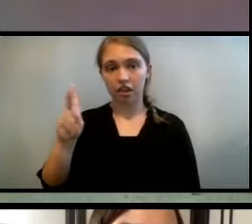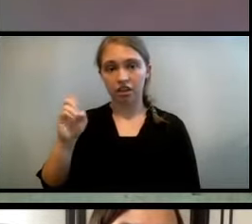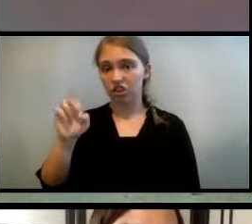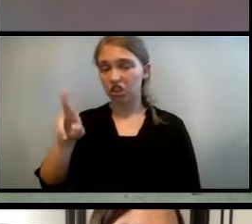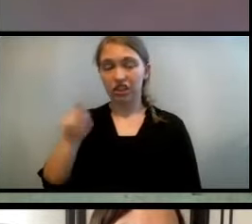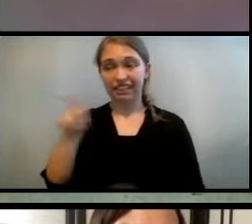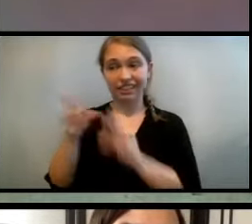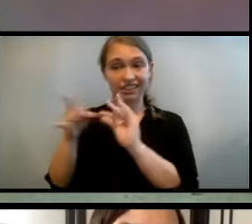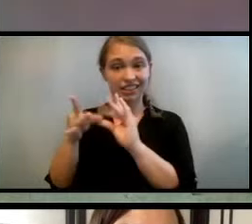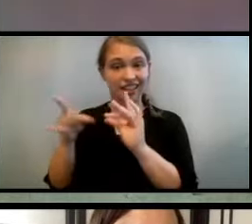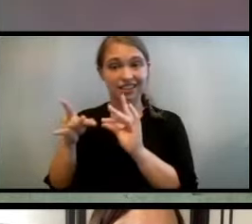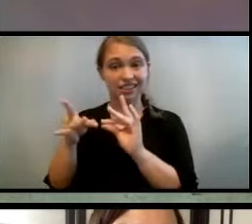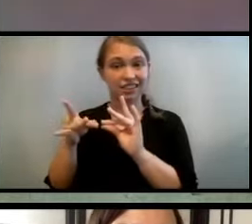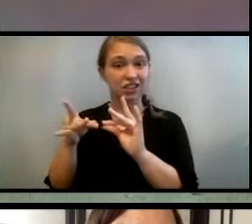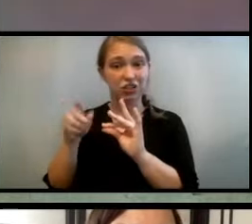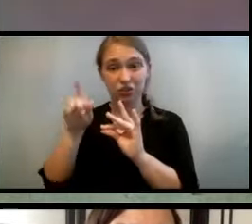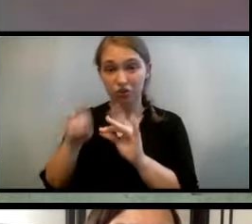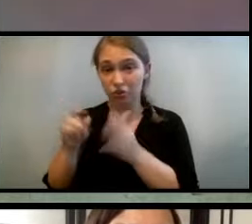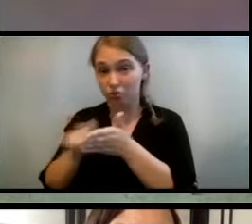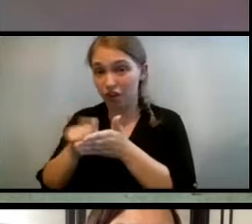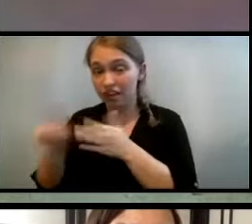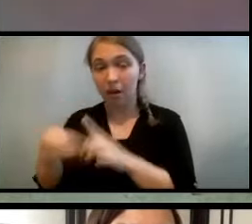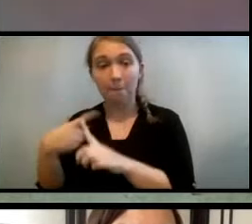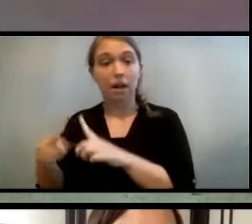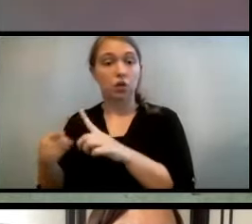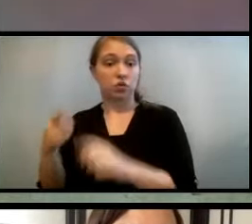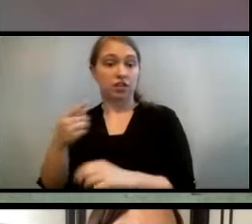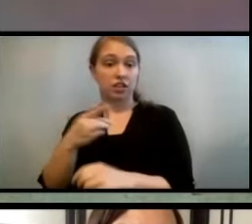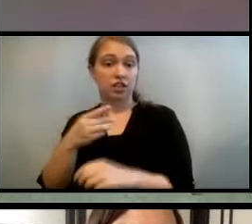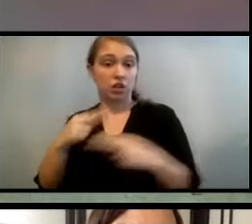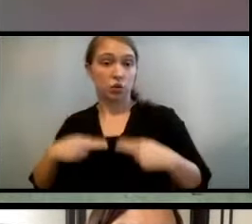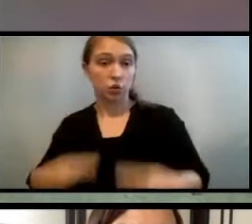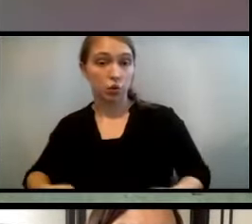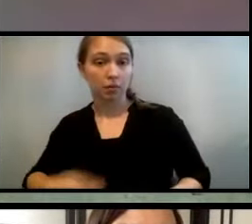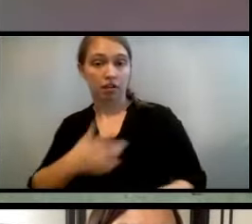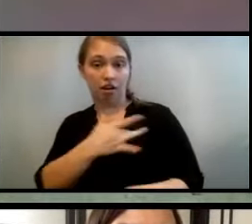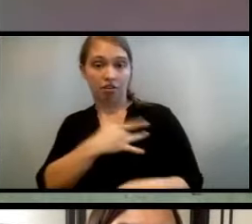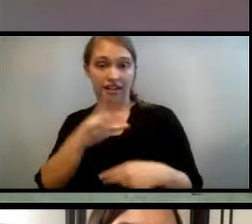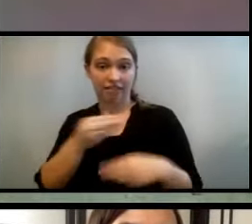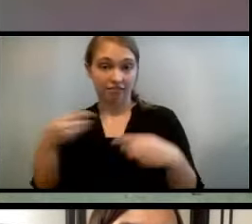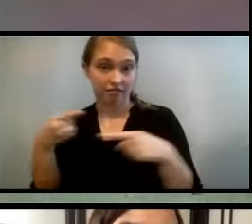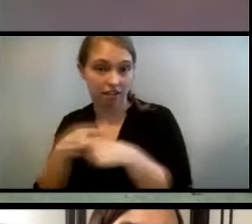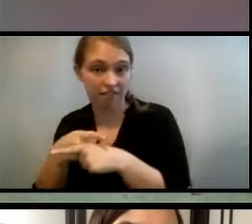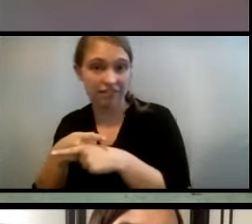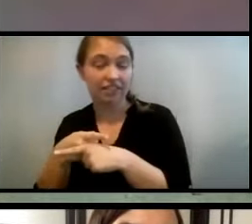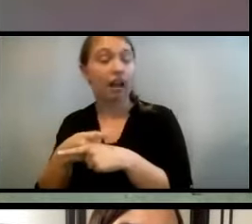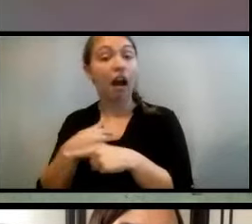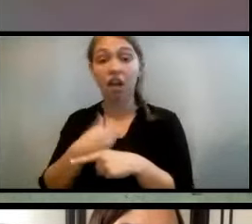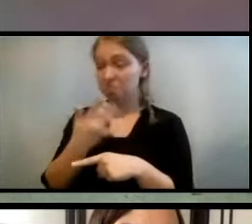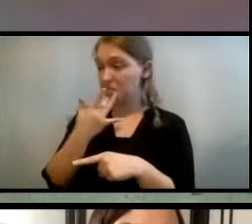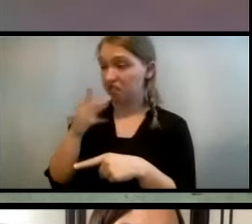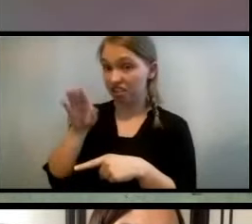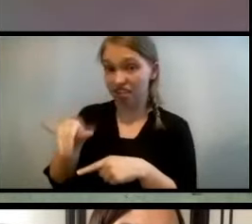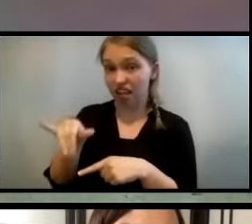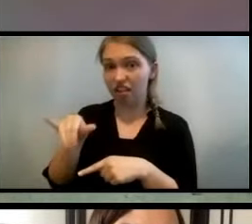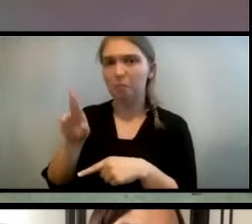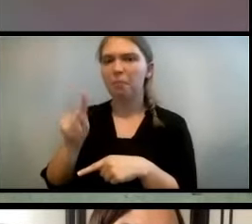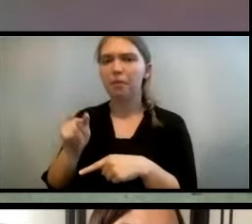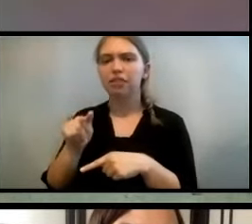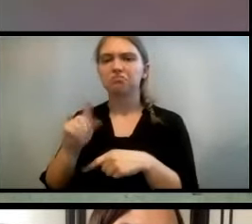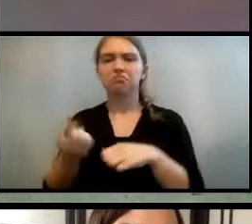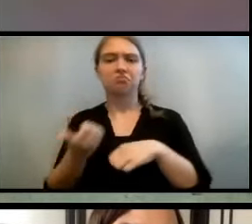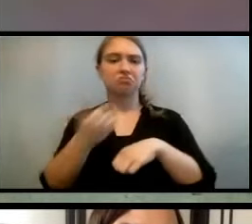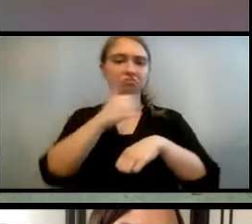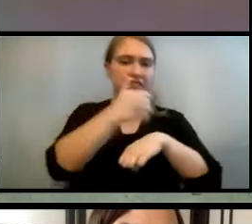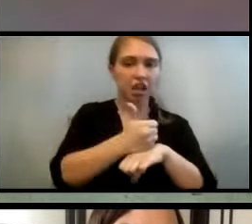conflict with itself. So I wanted that, but set in worlds that don't exist. And I had some past editorial experience